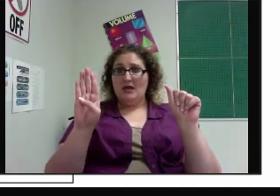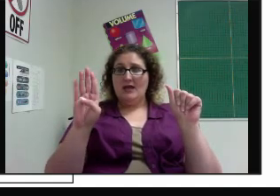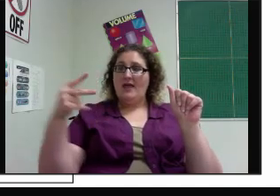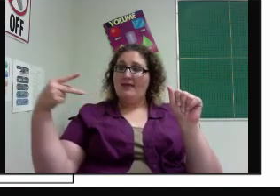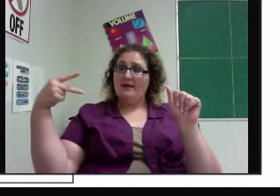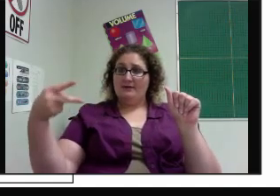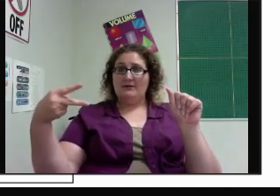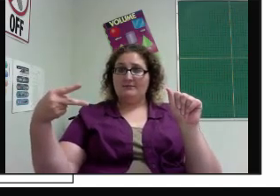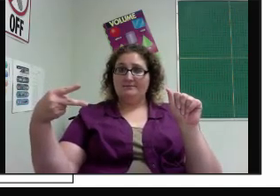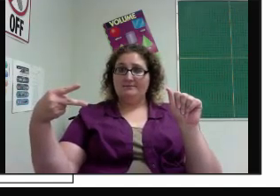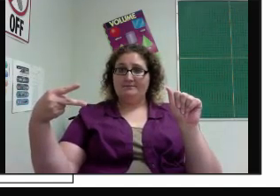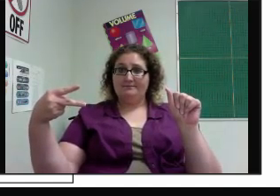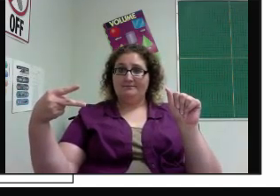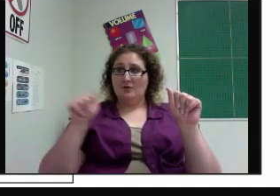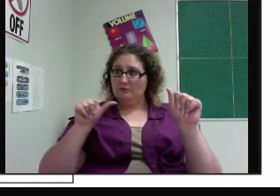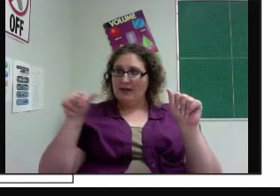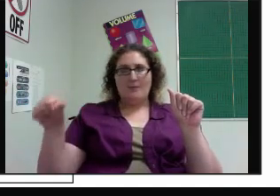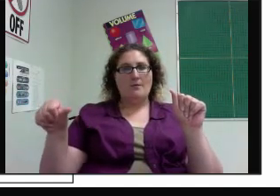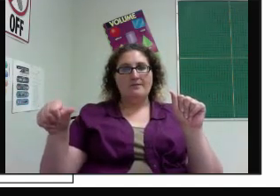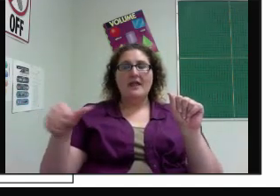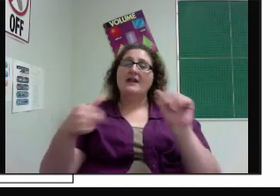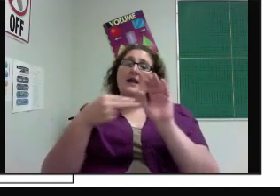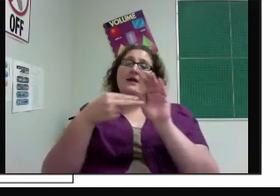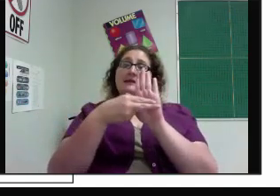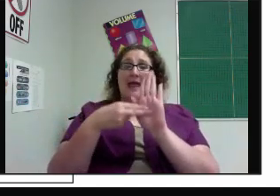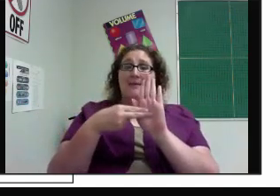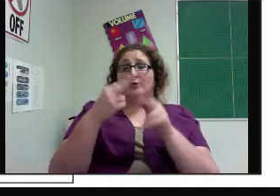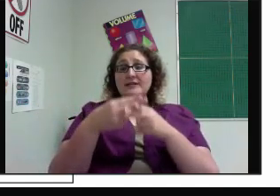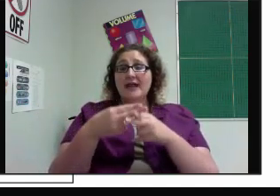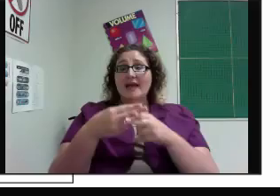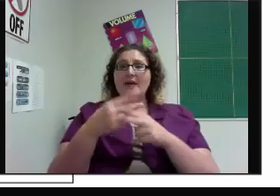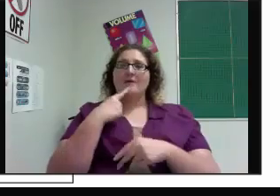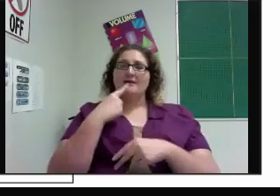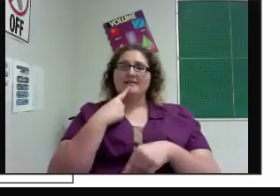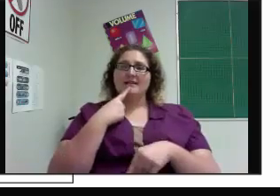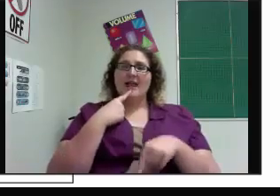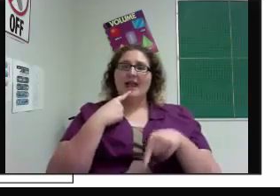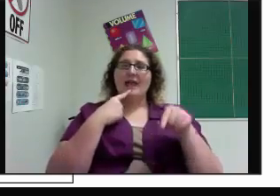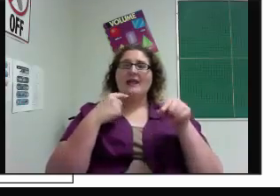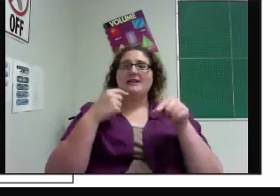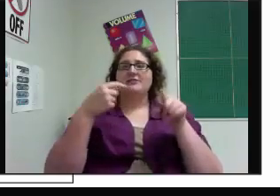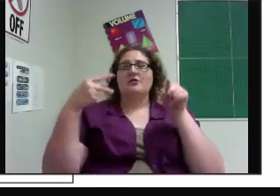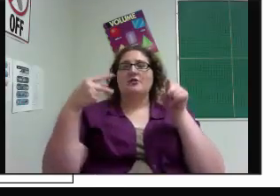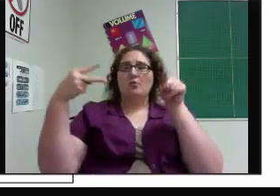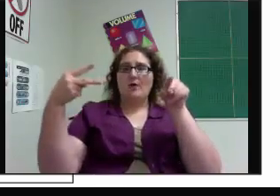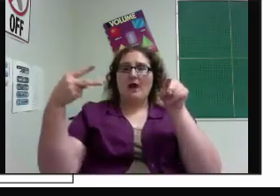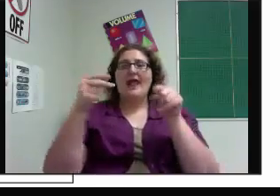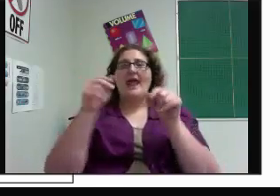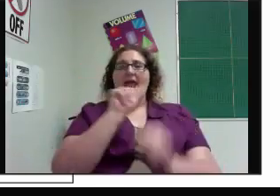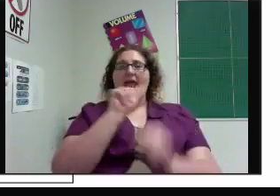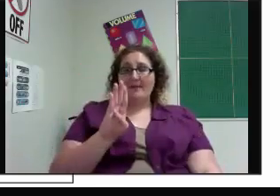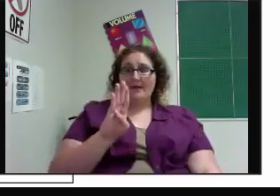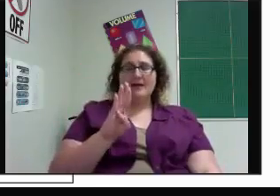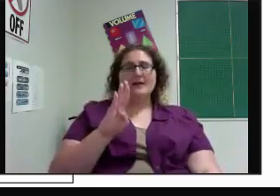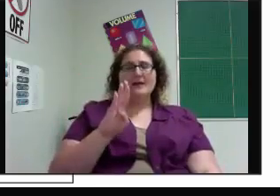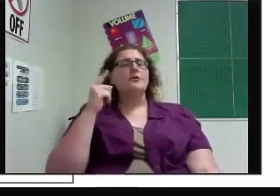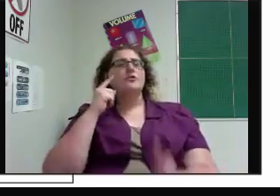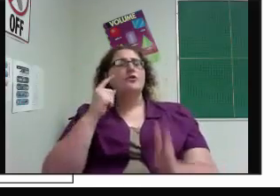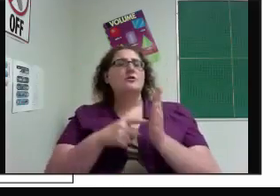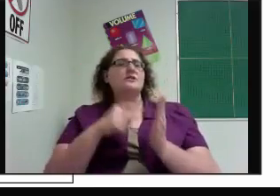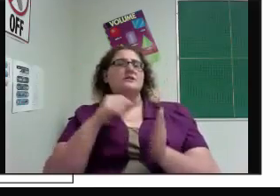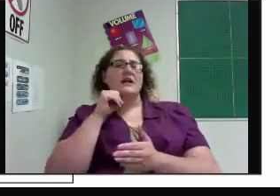B. And when I want to label this, or how to name it, I'm going to say that it is ray A, B. Now notice I don't have